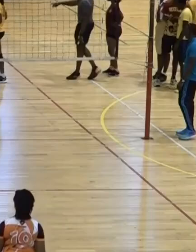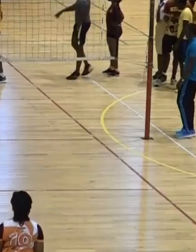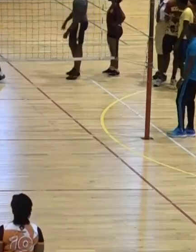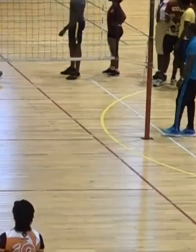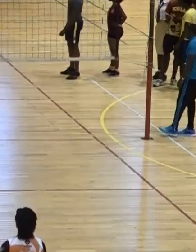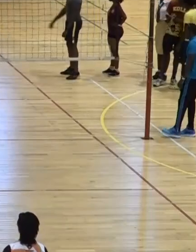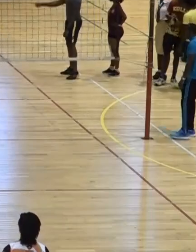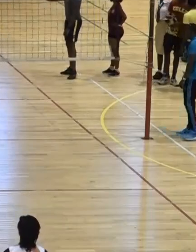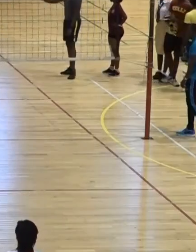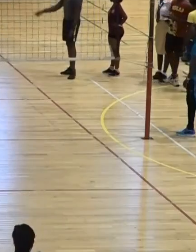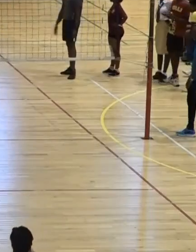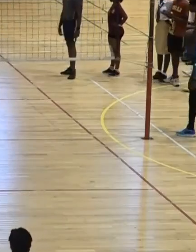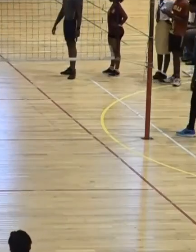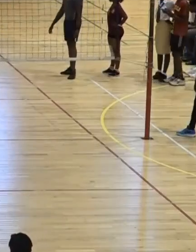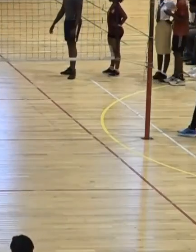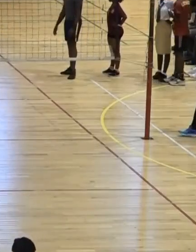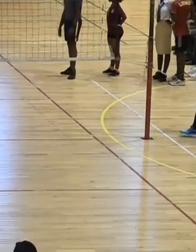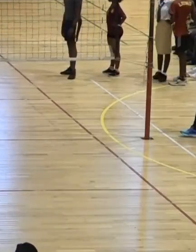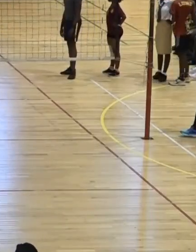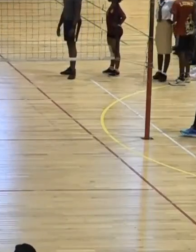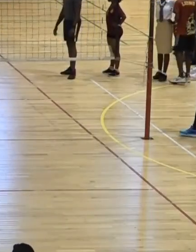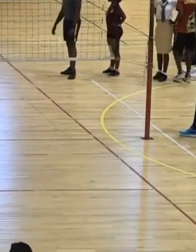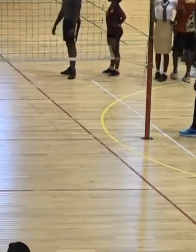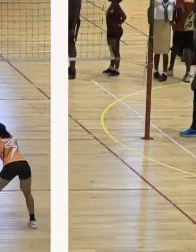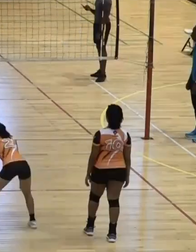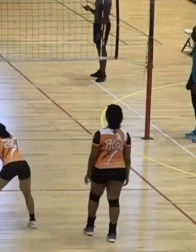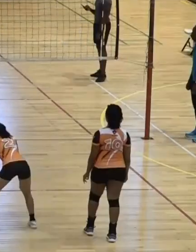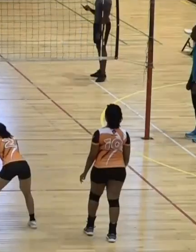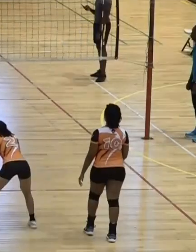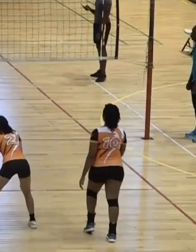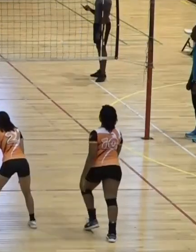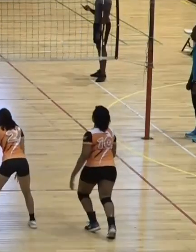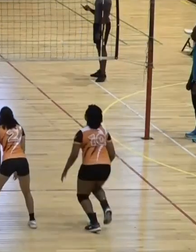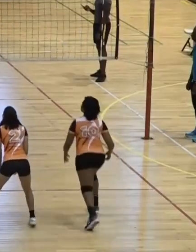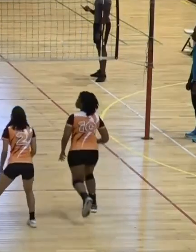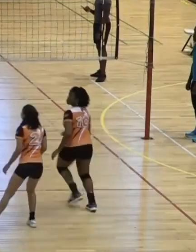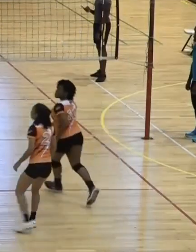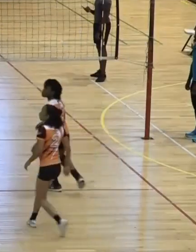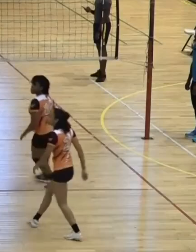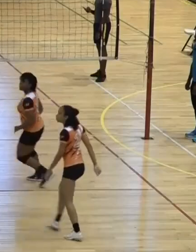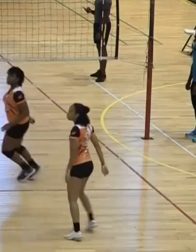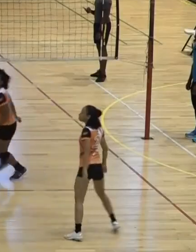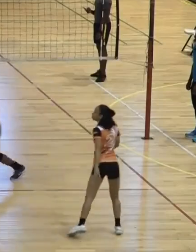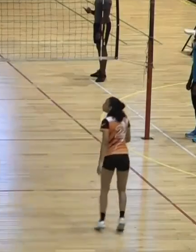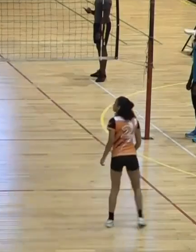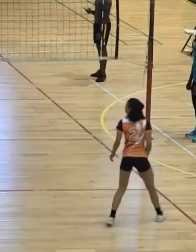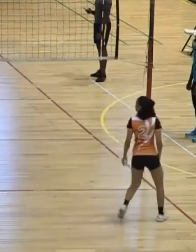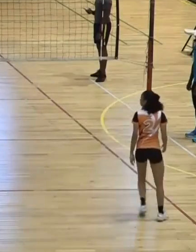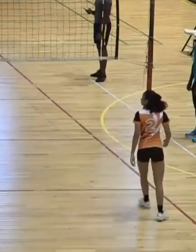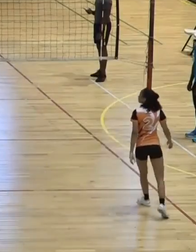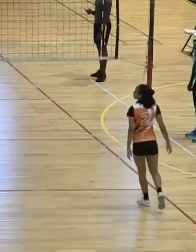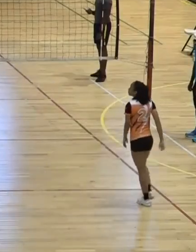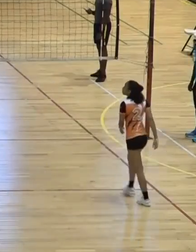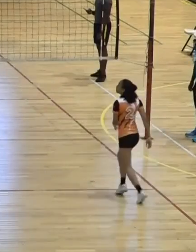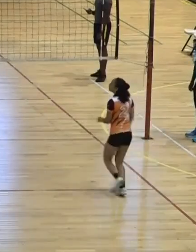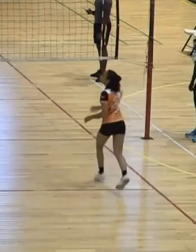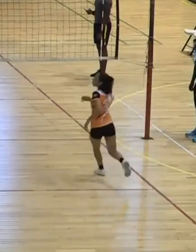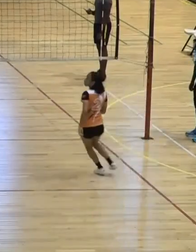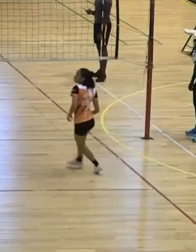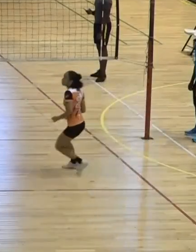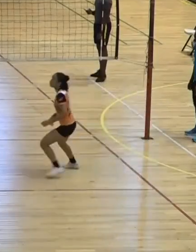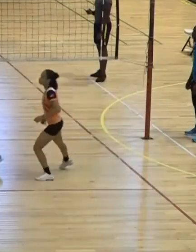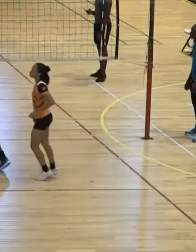College. Kiana Mason with an ace. Then the attack from the left of screen via Deanna Walren eluded